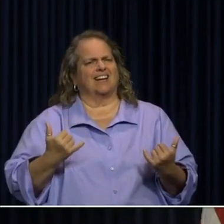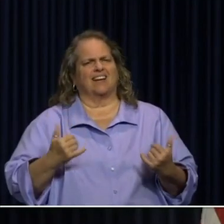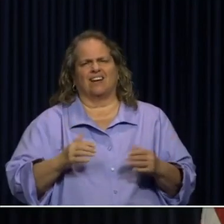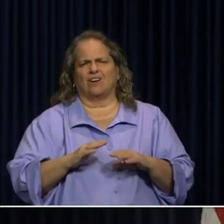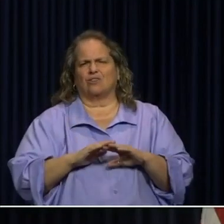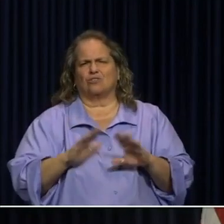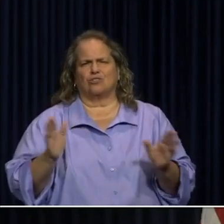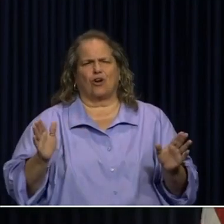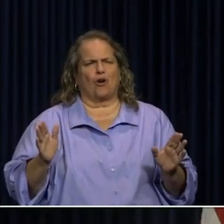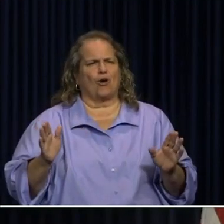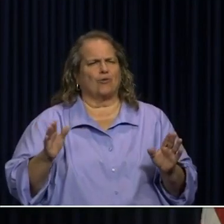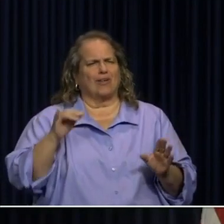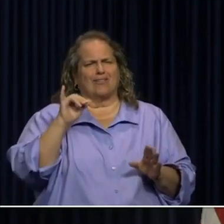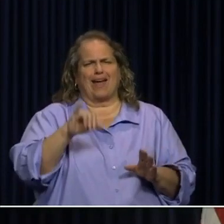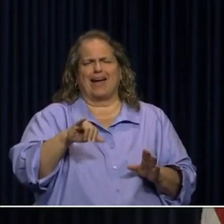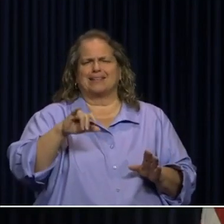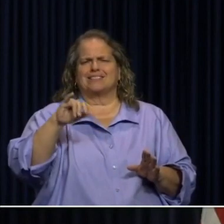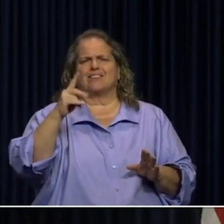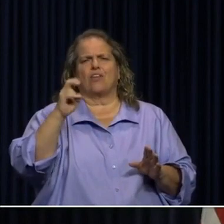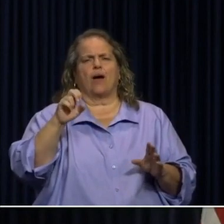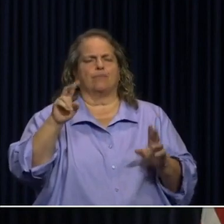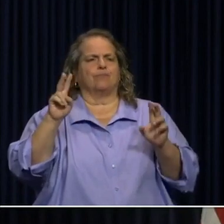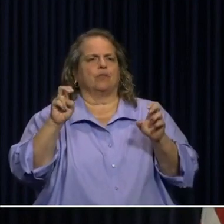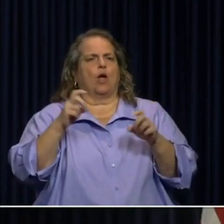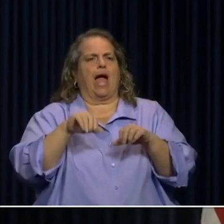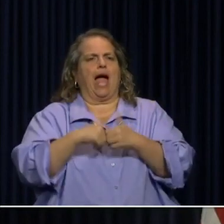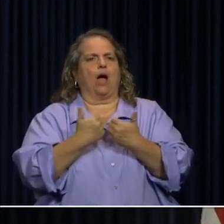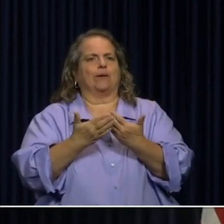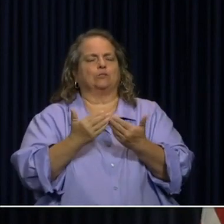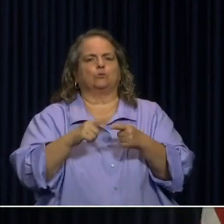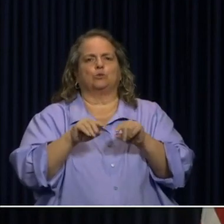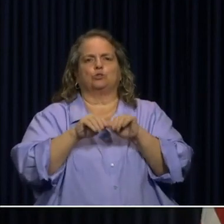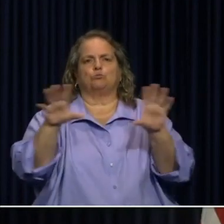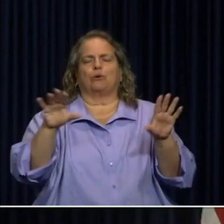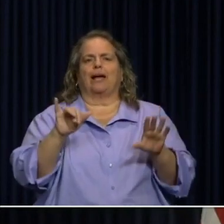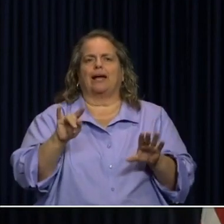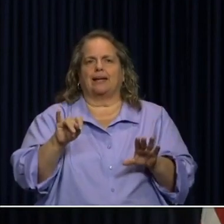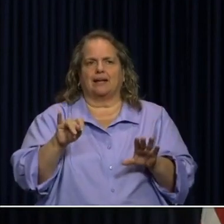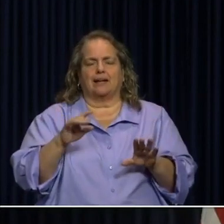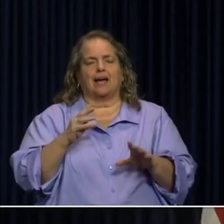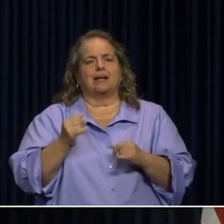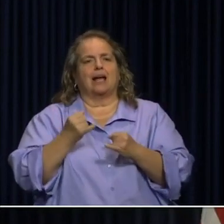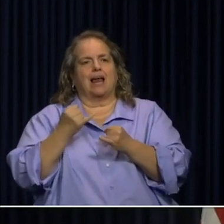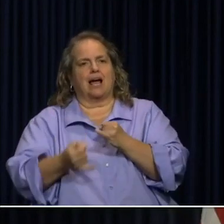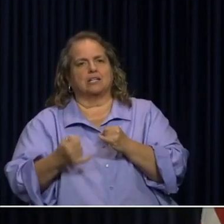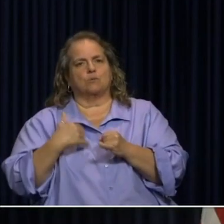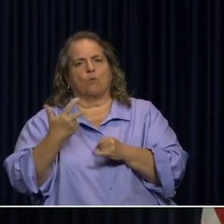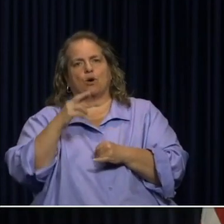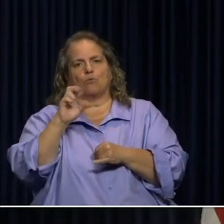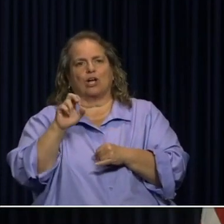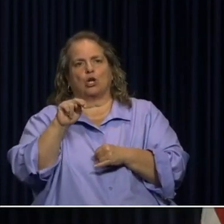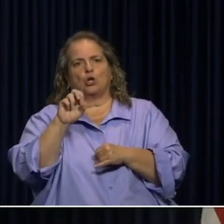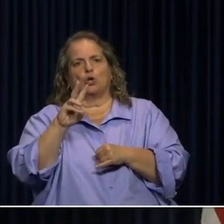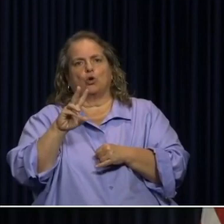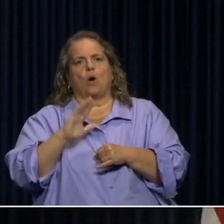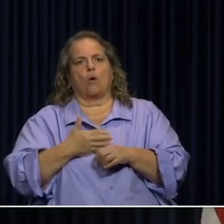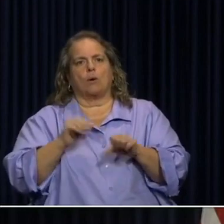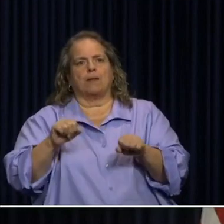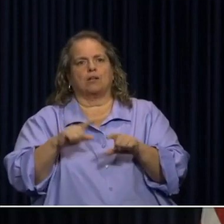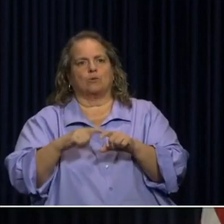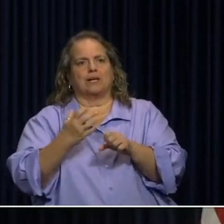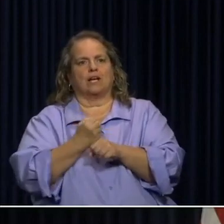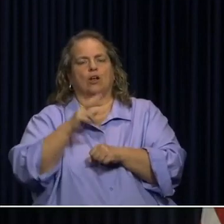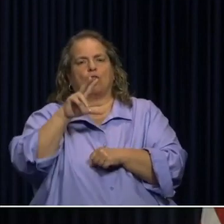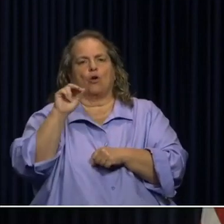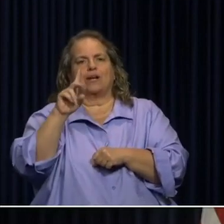honeybee model that spreads it. And last, that we're going to renew our ability to get a 30-day refill on a